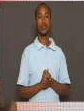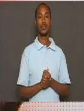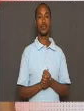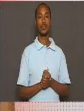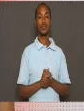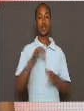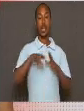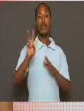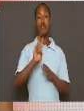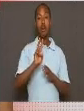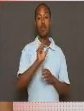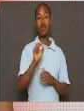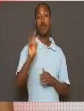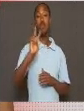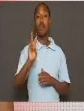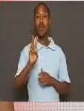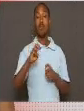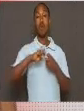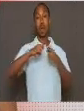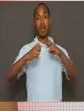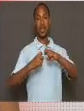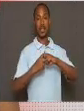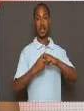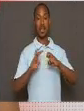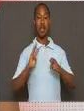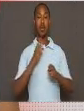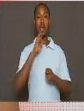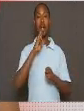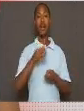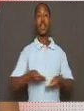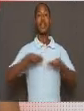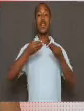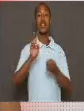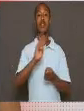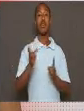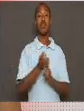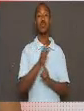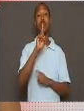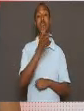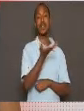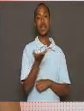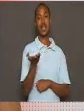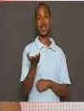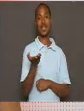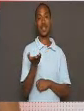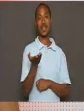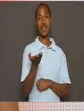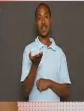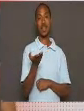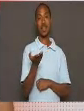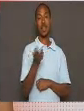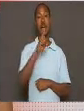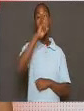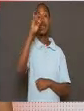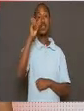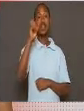In volume-volume problems, we are given the volume of one substance and asked